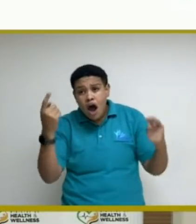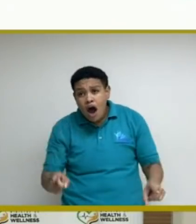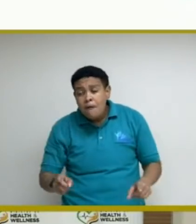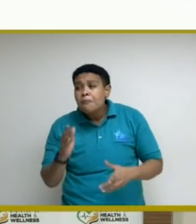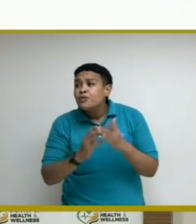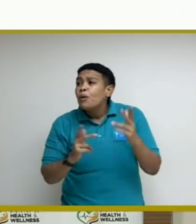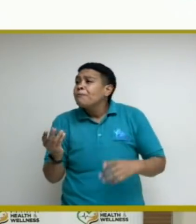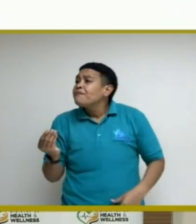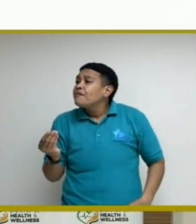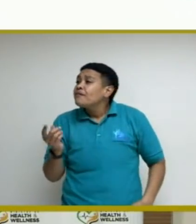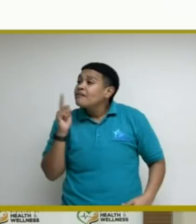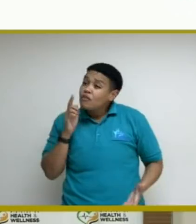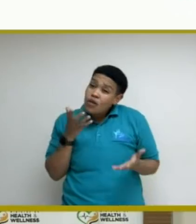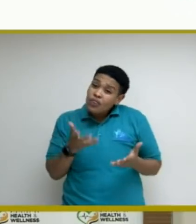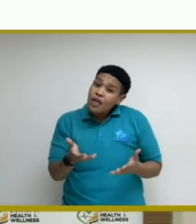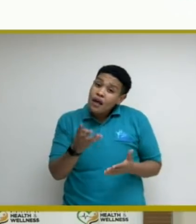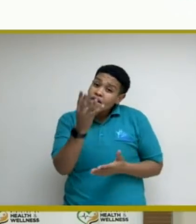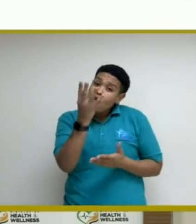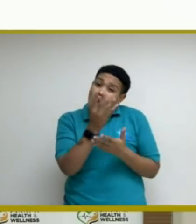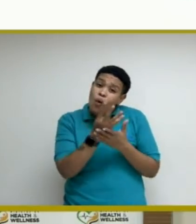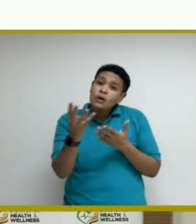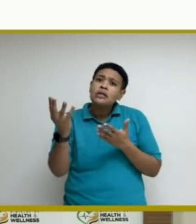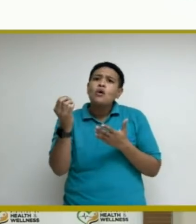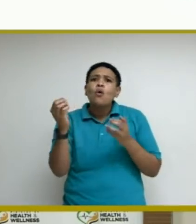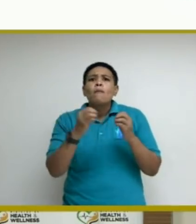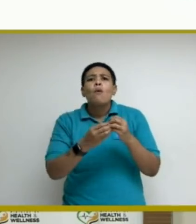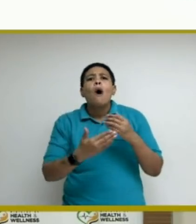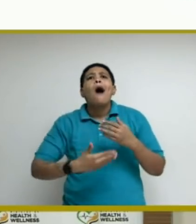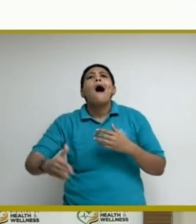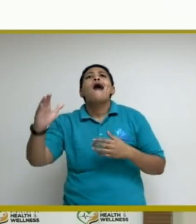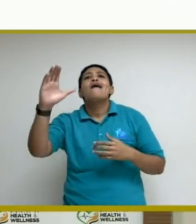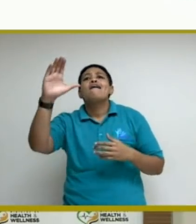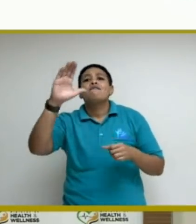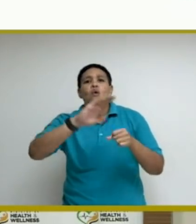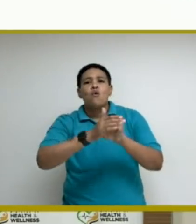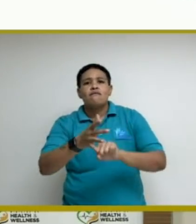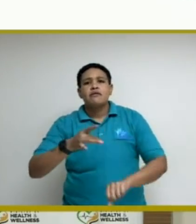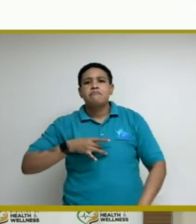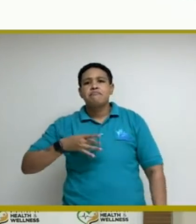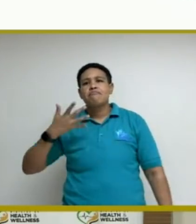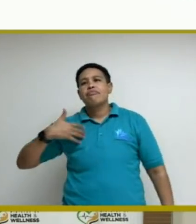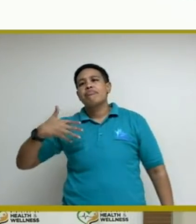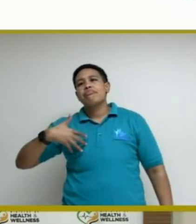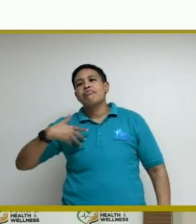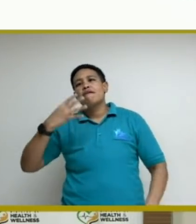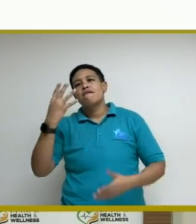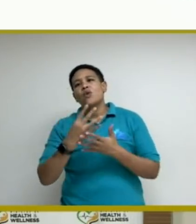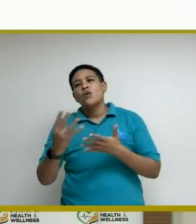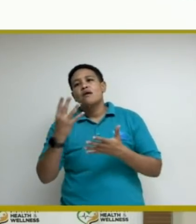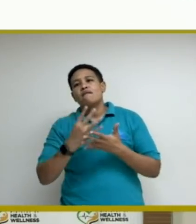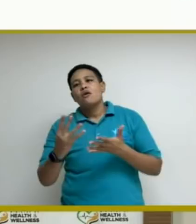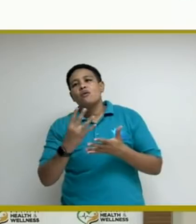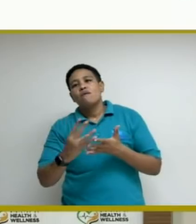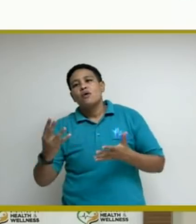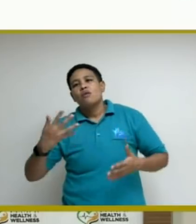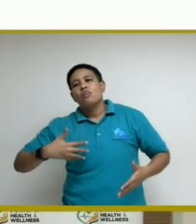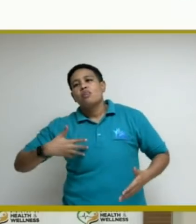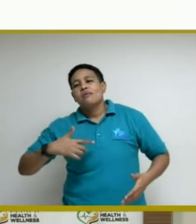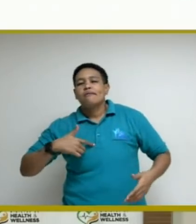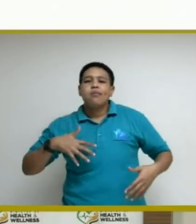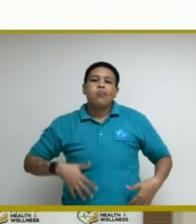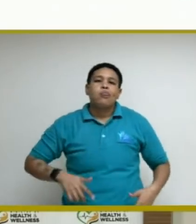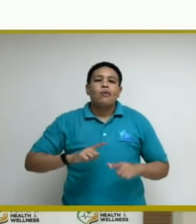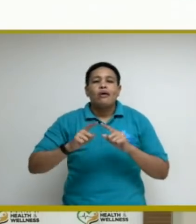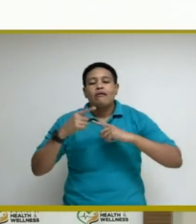present 4 or more weeks after SARS-CoV-2 infection, including by patients who had